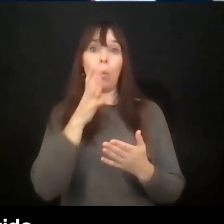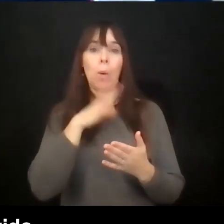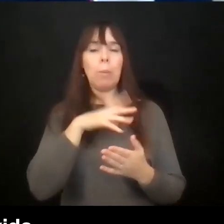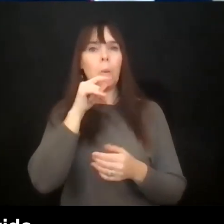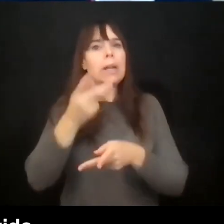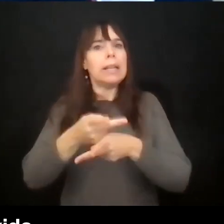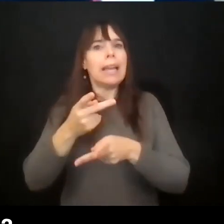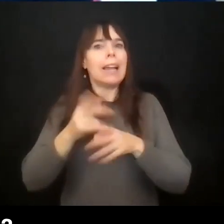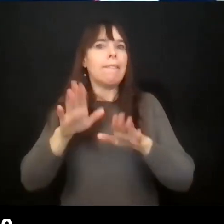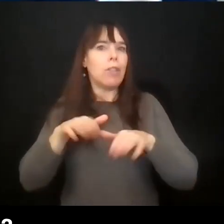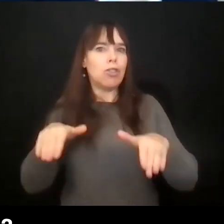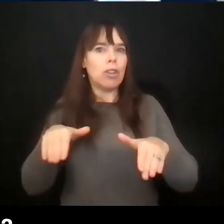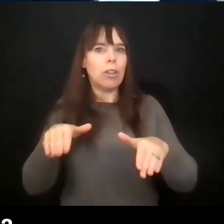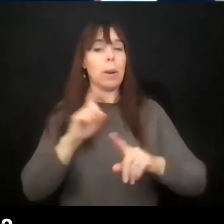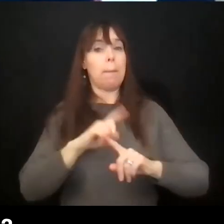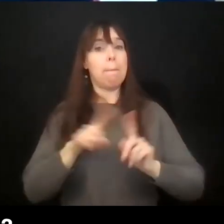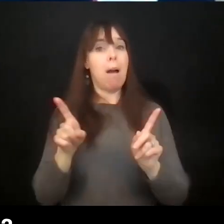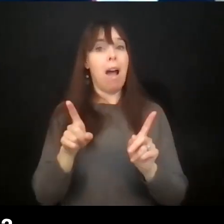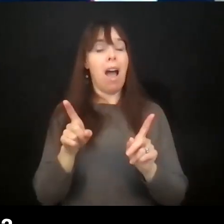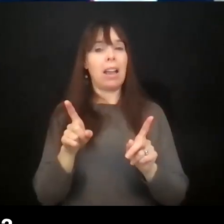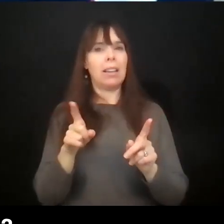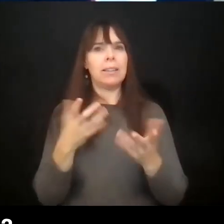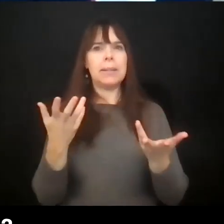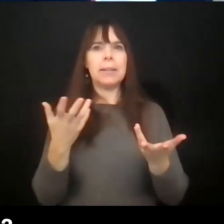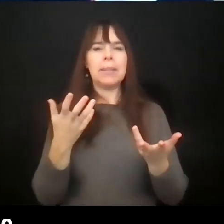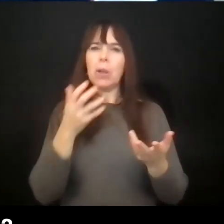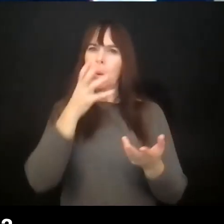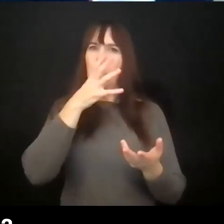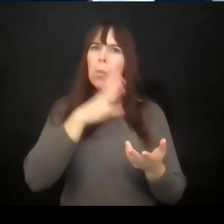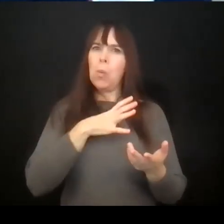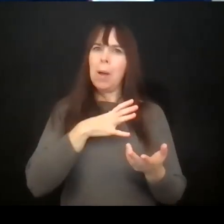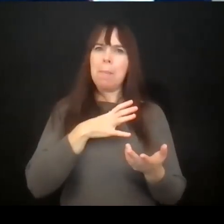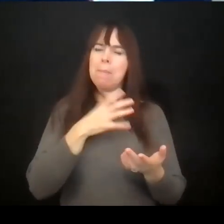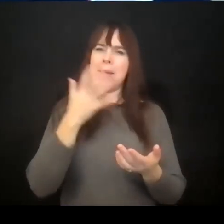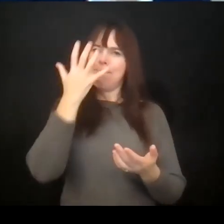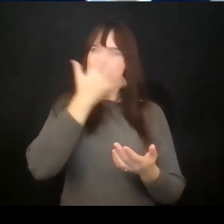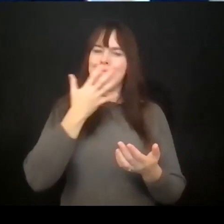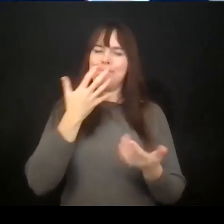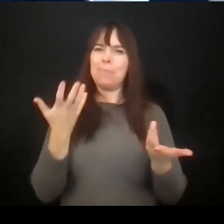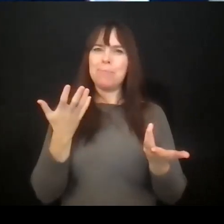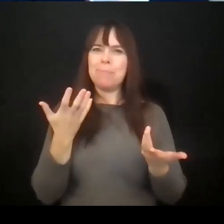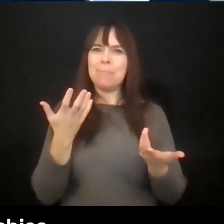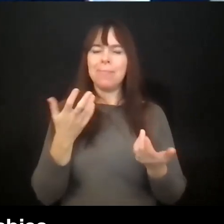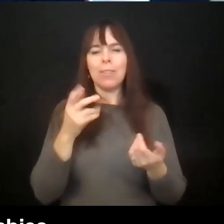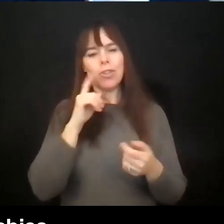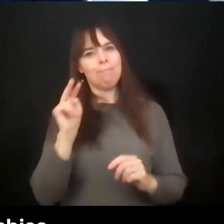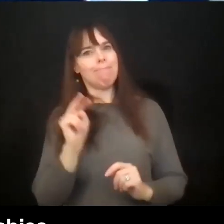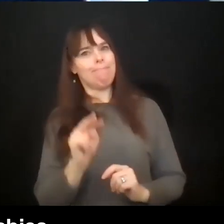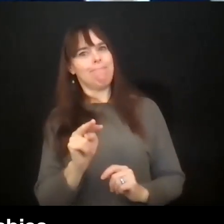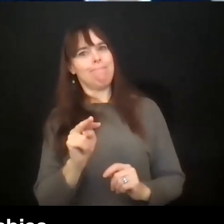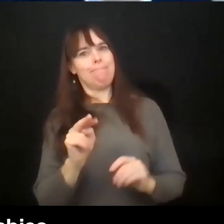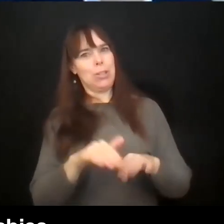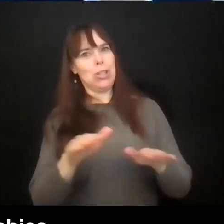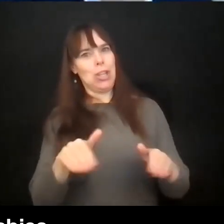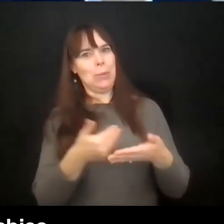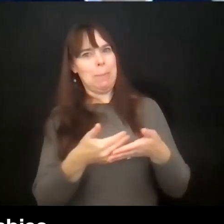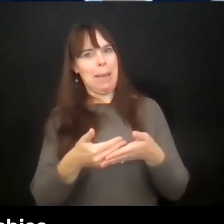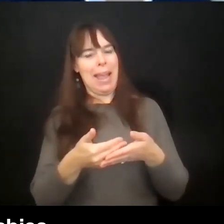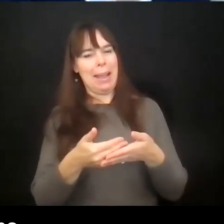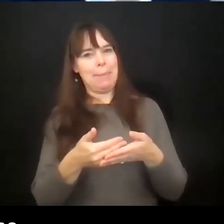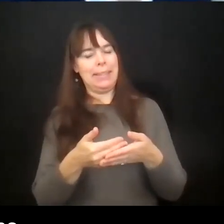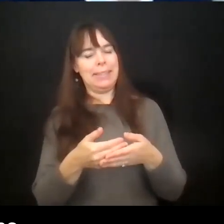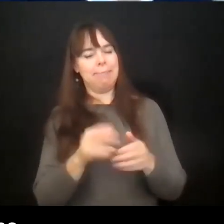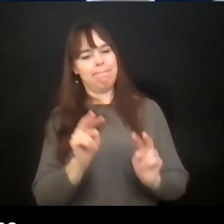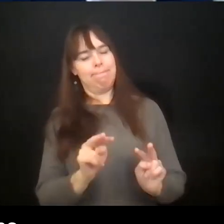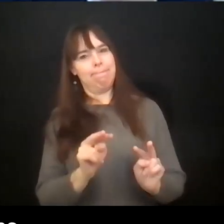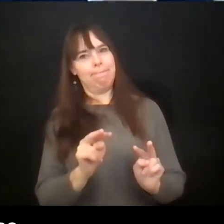of the kids. But what is the woman saying here? They're looking at the babies.